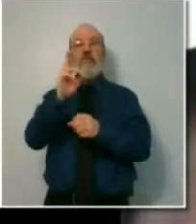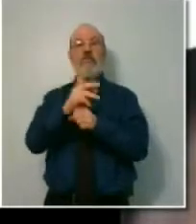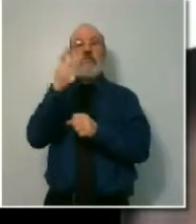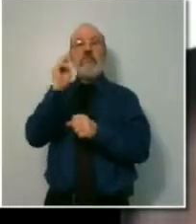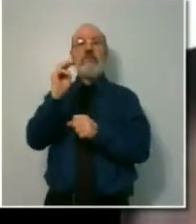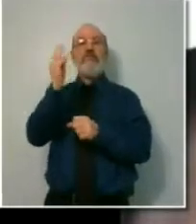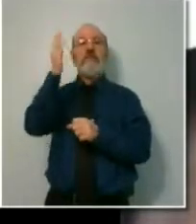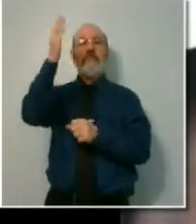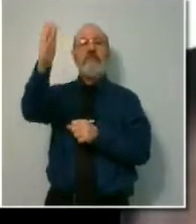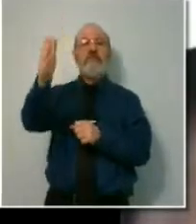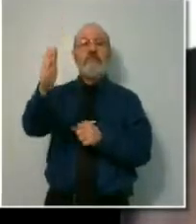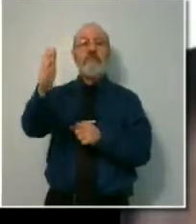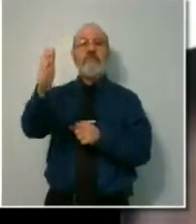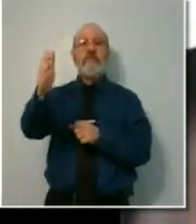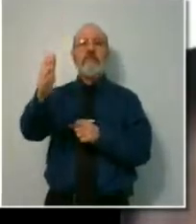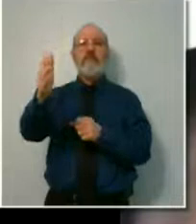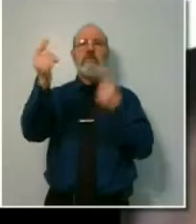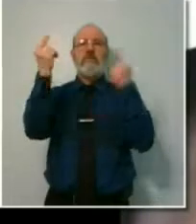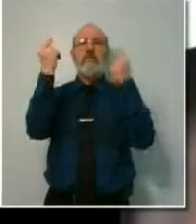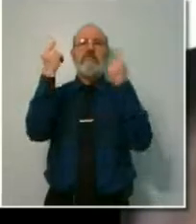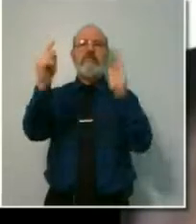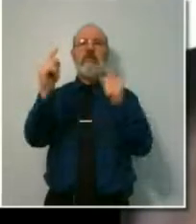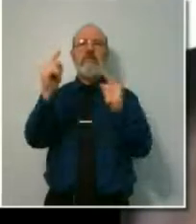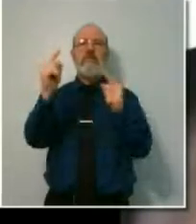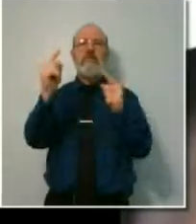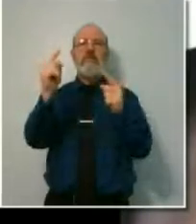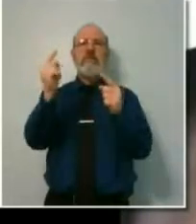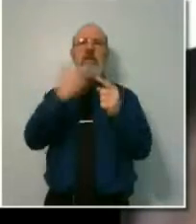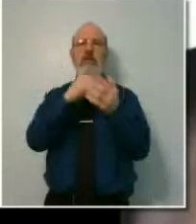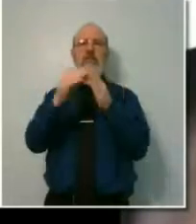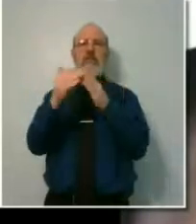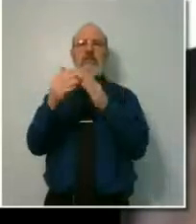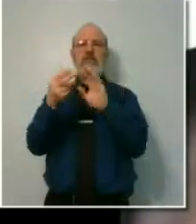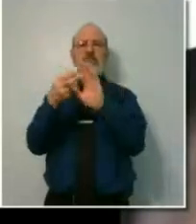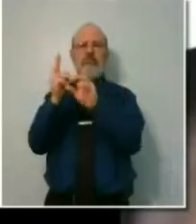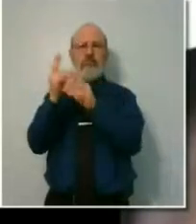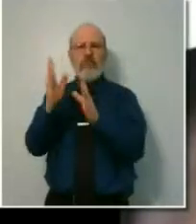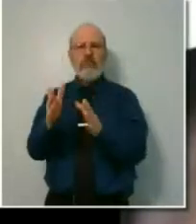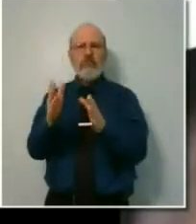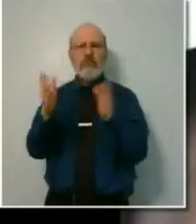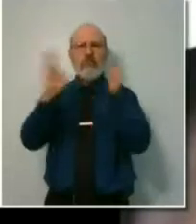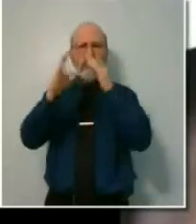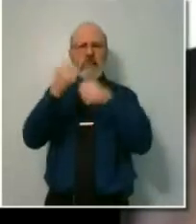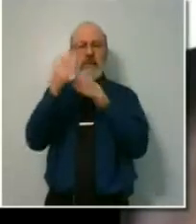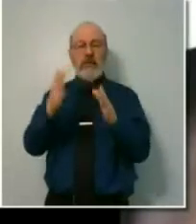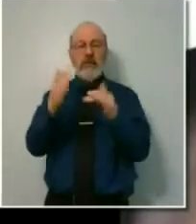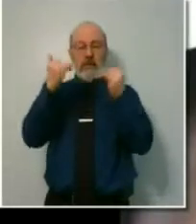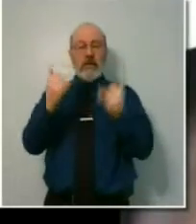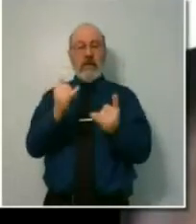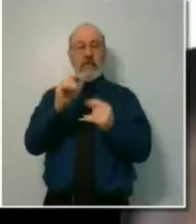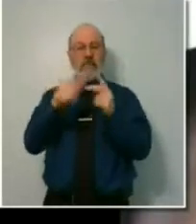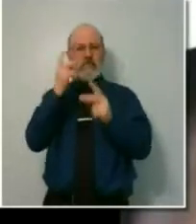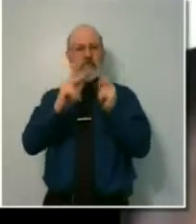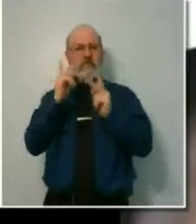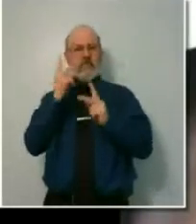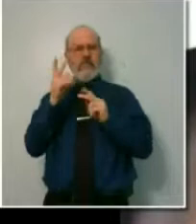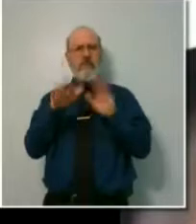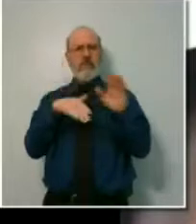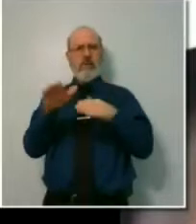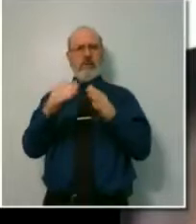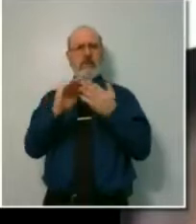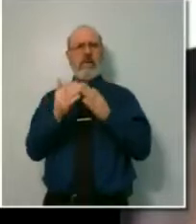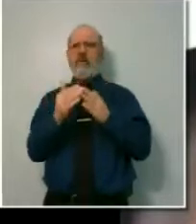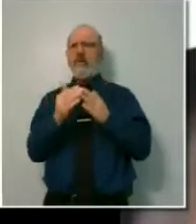He's infamous in our community as a dropout and a troublemaker. Now, when anyone sees him walking through town, they ask him where he's